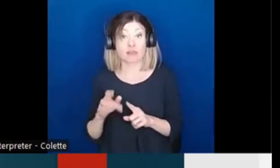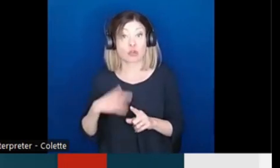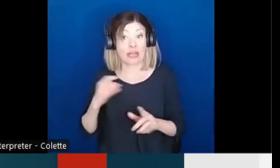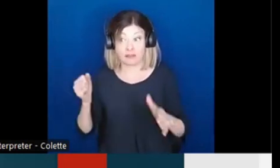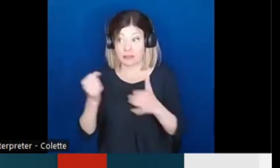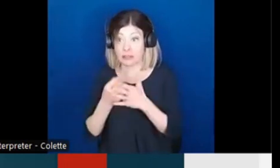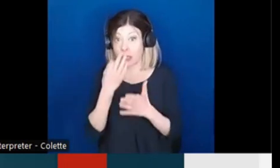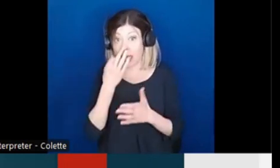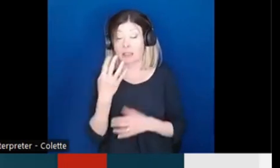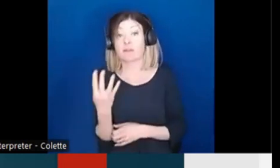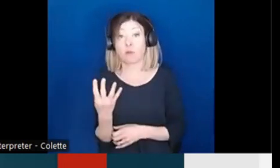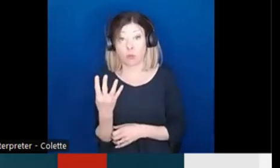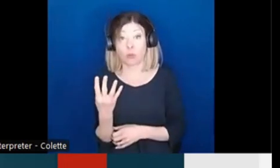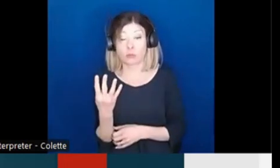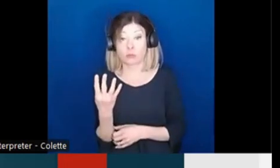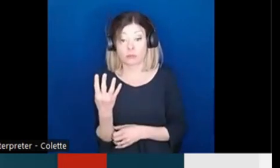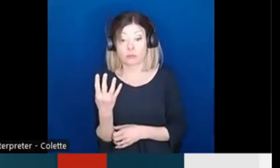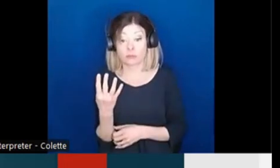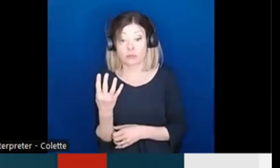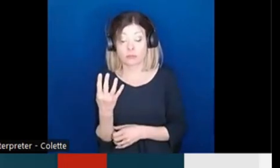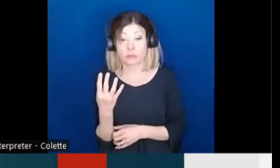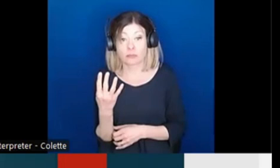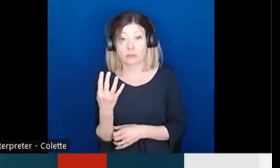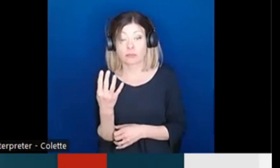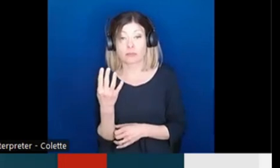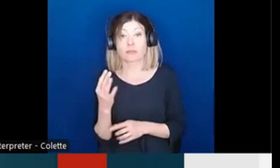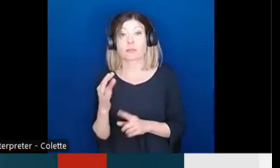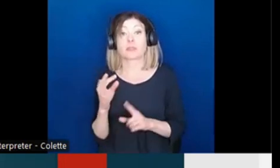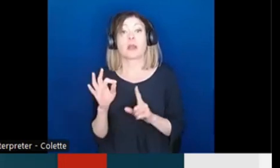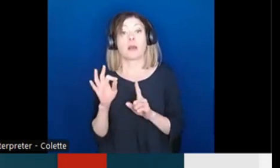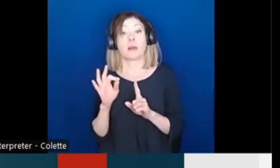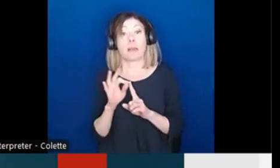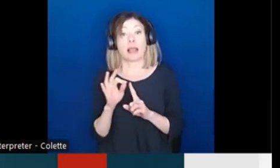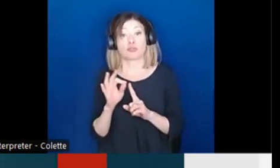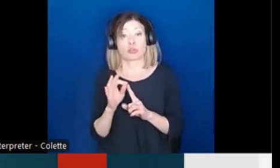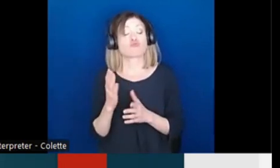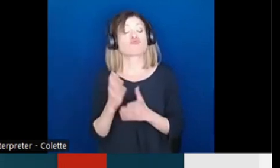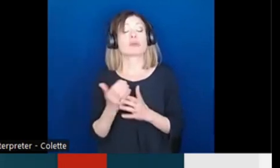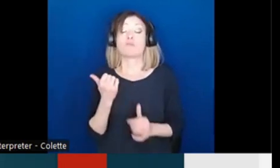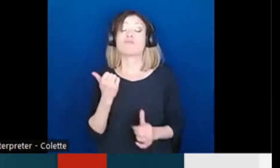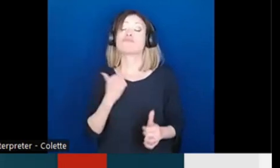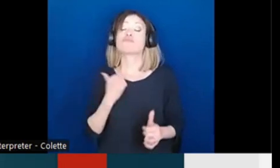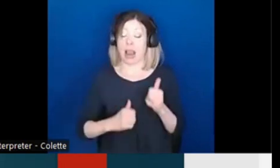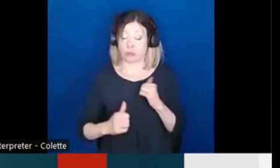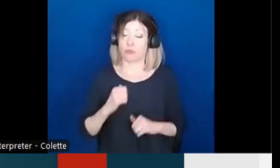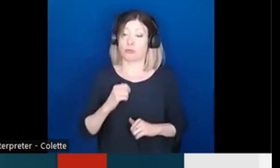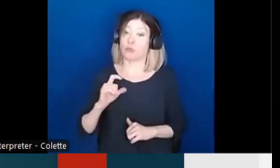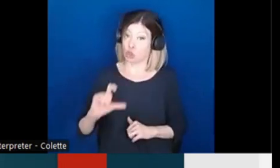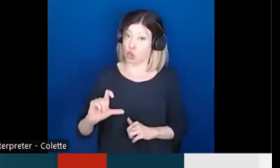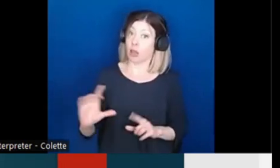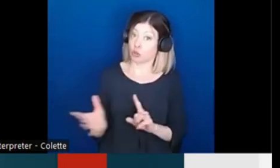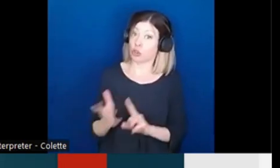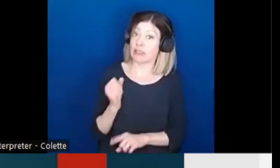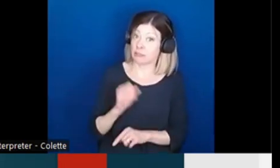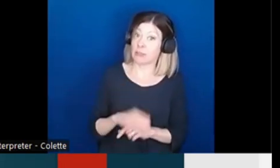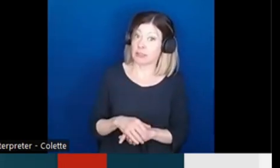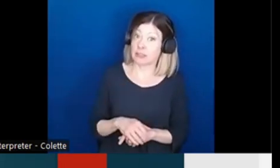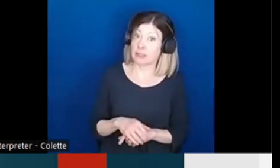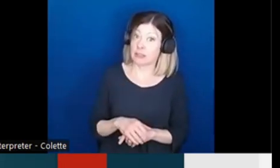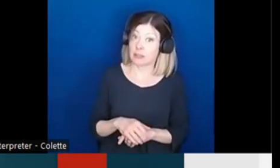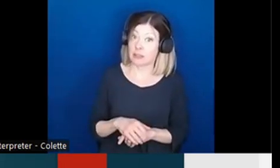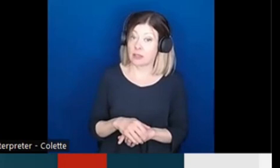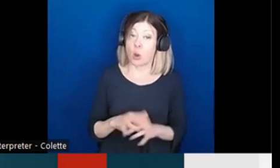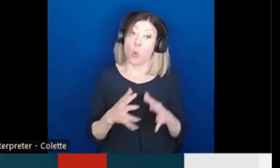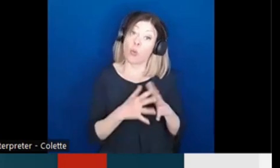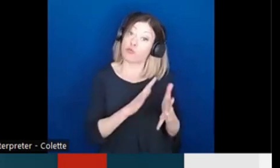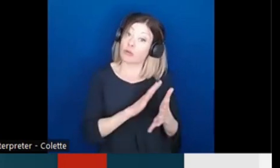84. He was extremely proud of Charlotte's success, really proud. We don't know what he thought about Wuthering Heights,